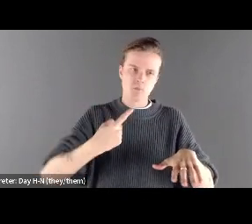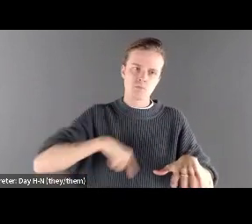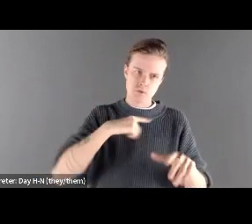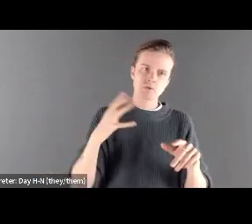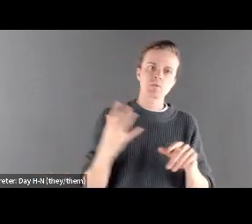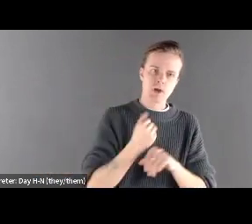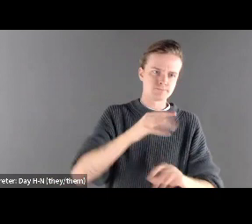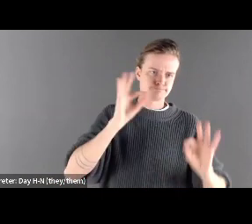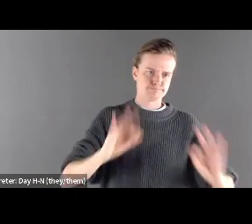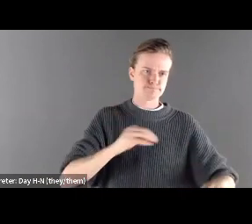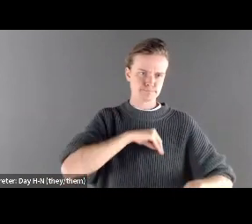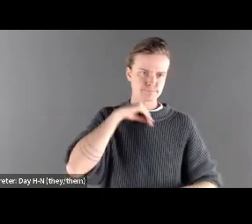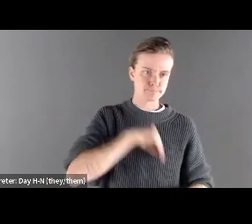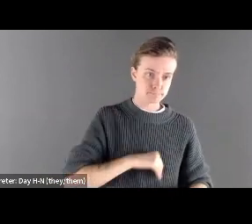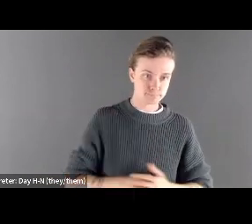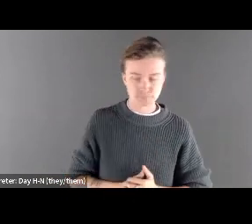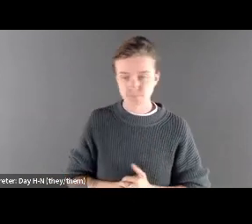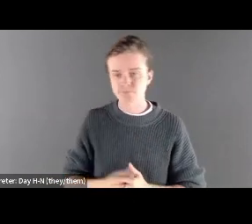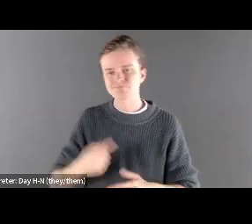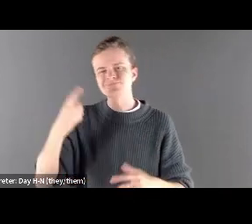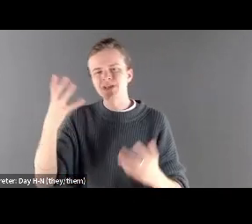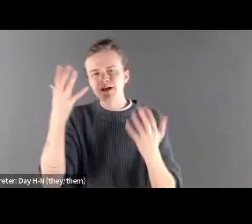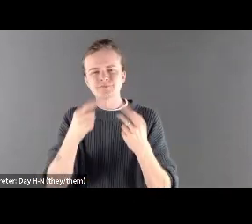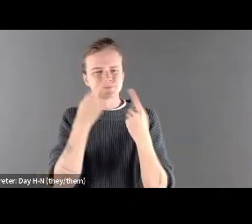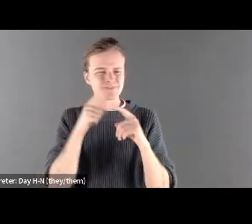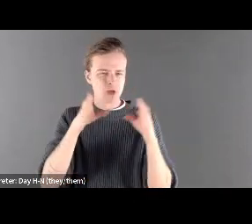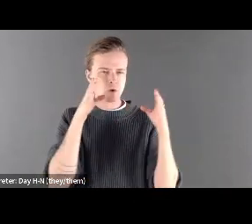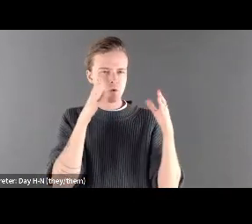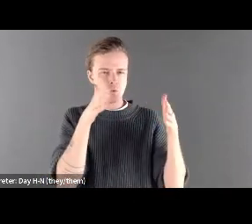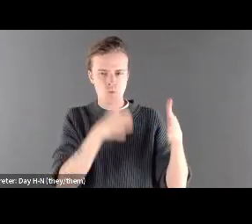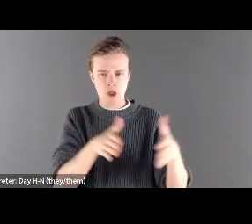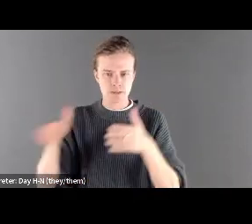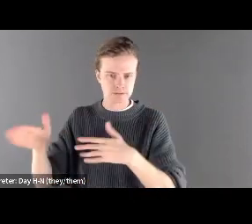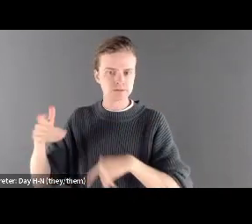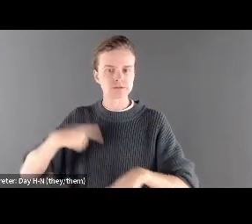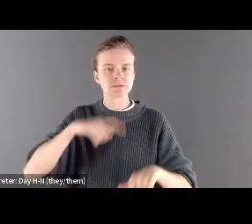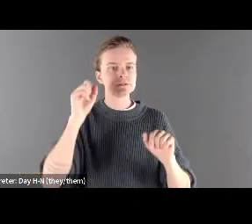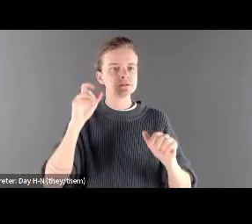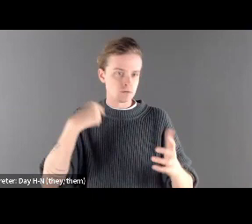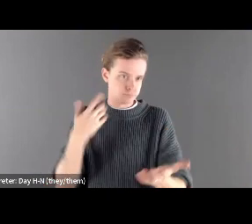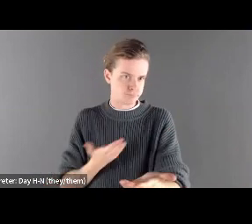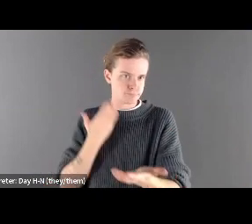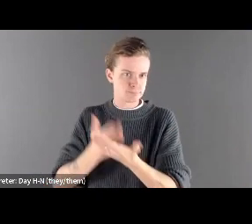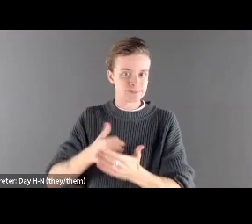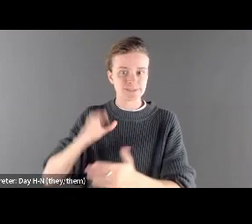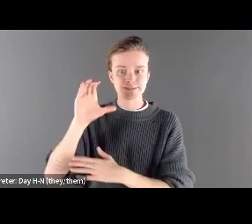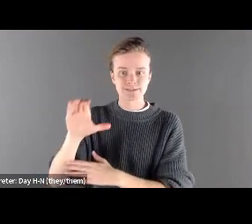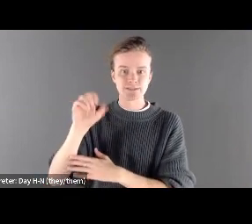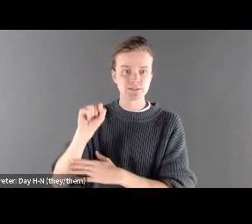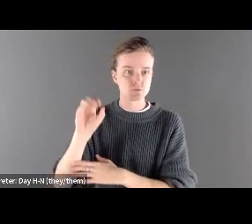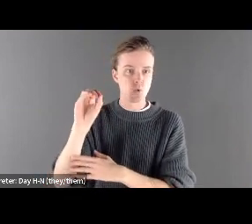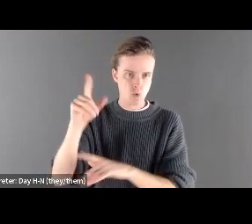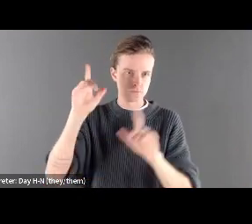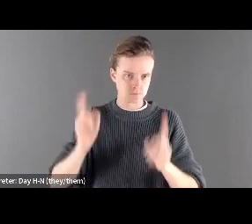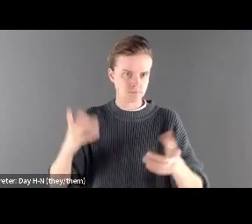as well. These are just some ways that I'm suggesting that CSO should be working together with the communities that they look to serve to generate